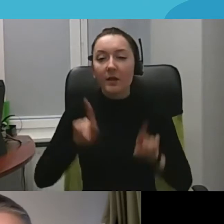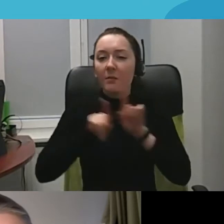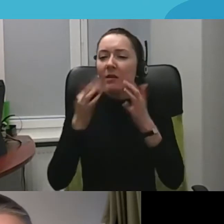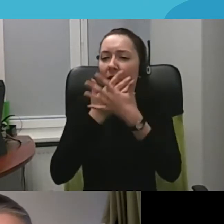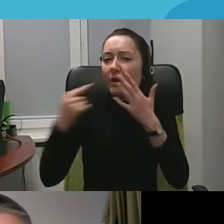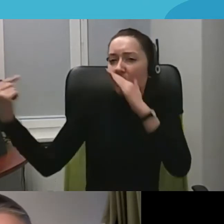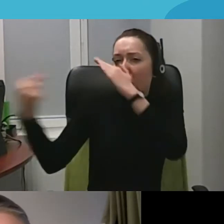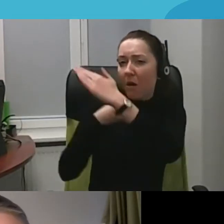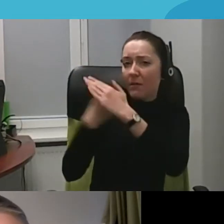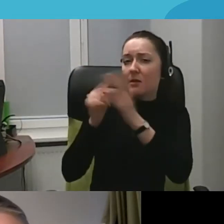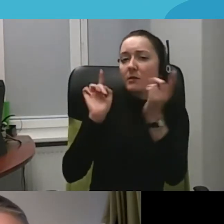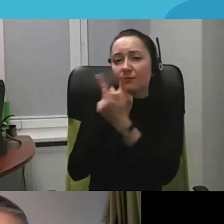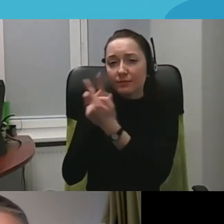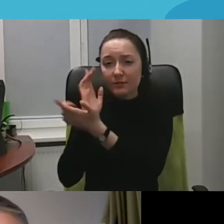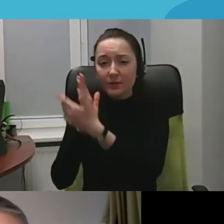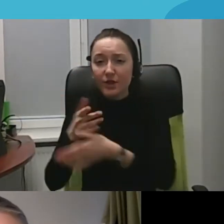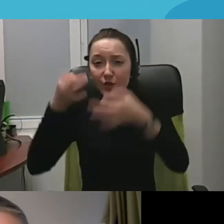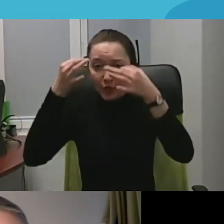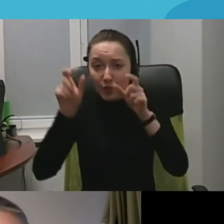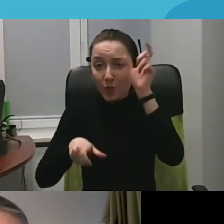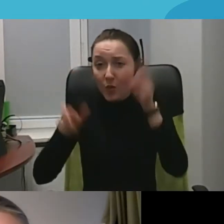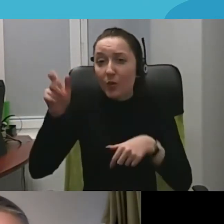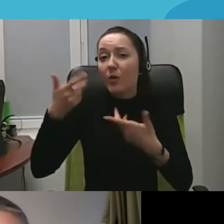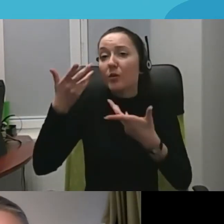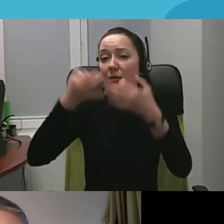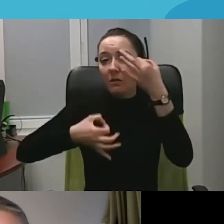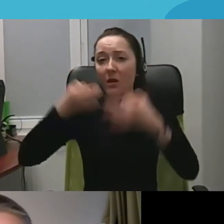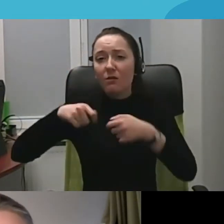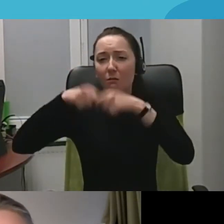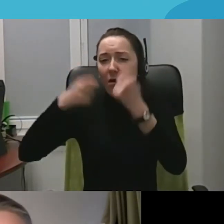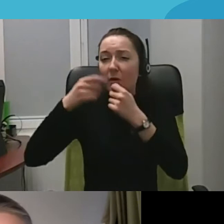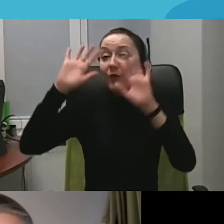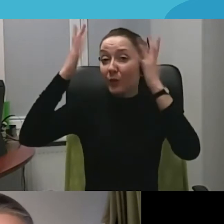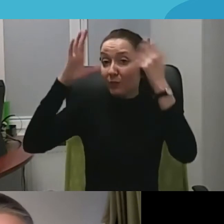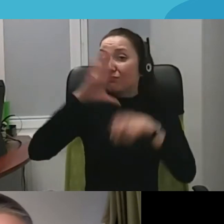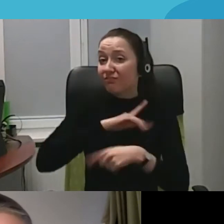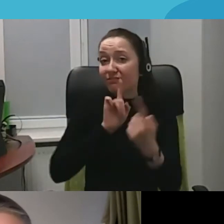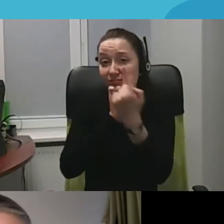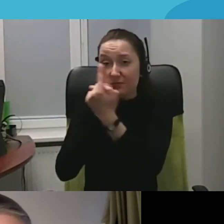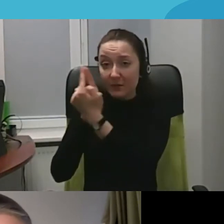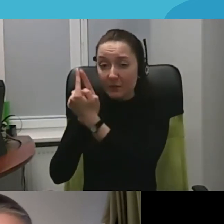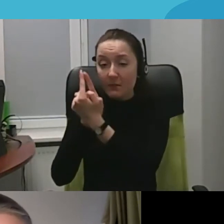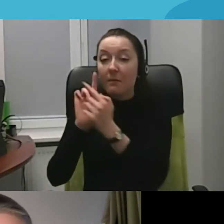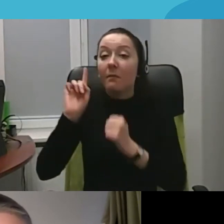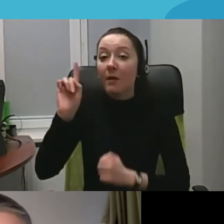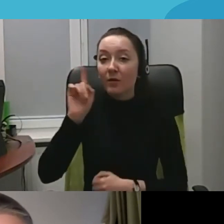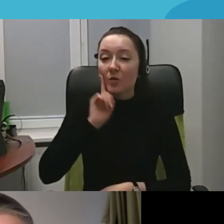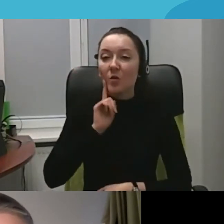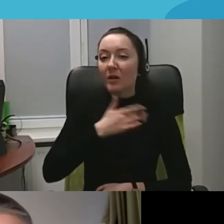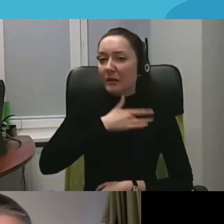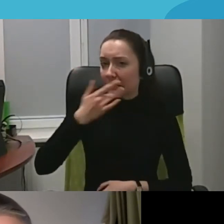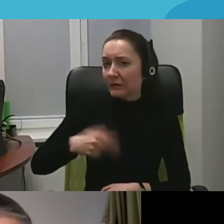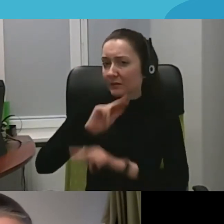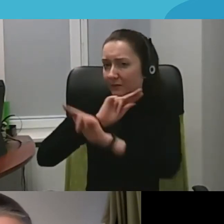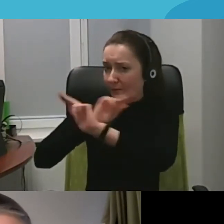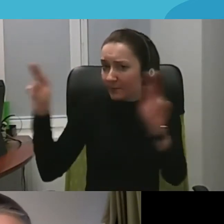and victims of human rights violations among them. But here I must remind of a strict limitation of my prerogatives due to the UN